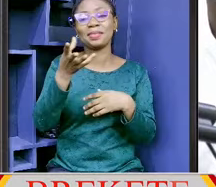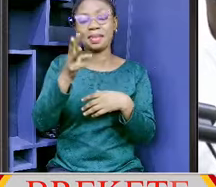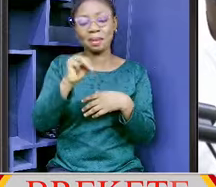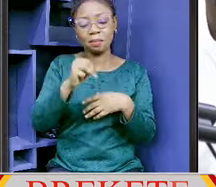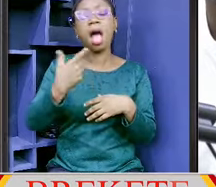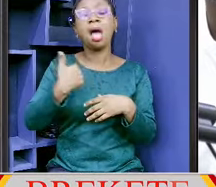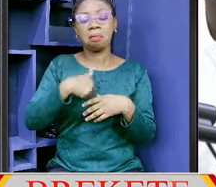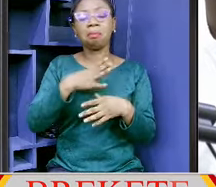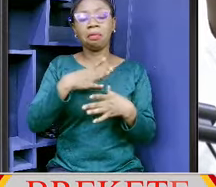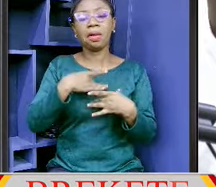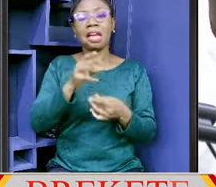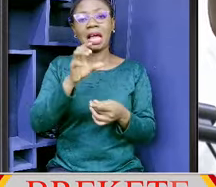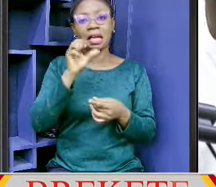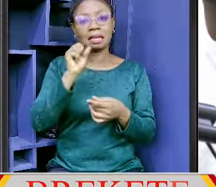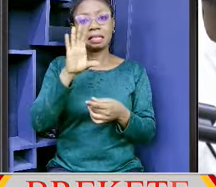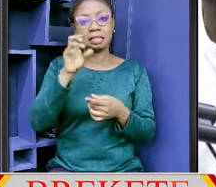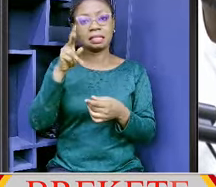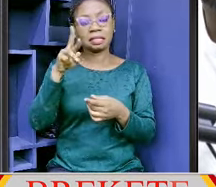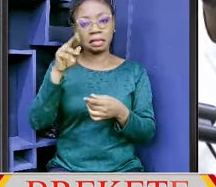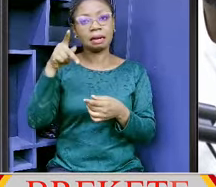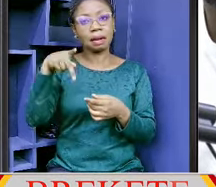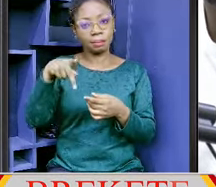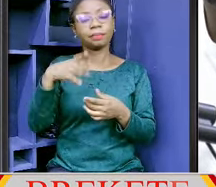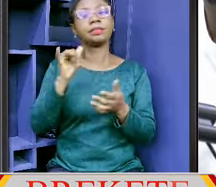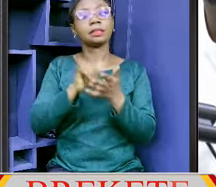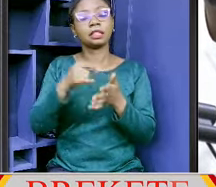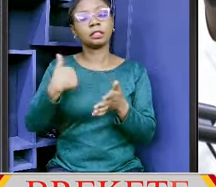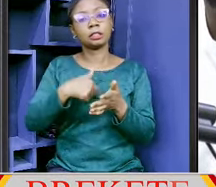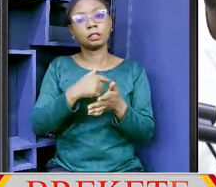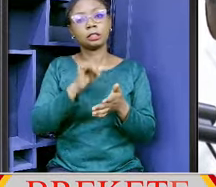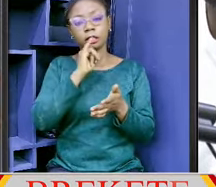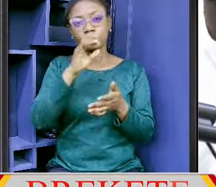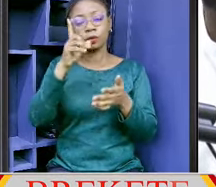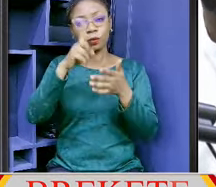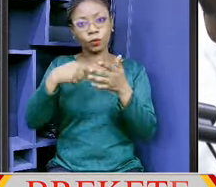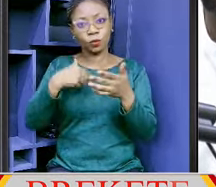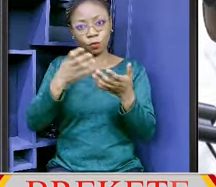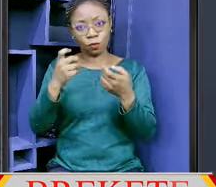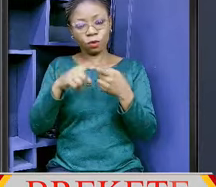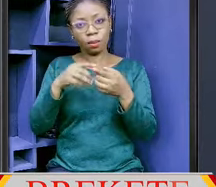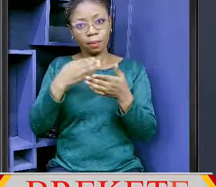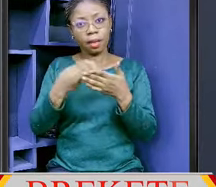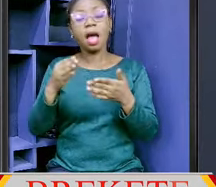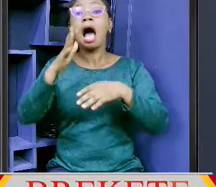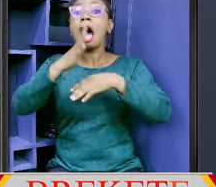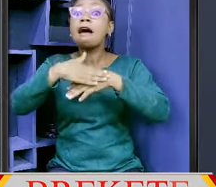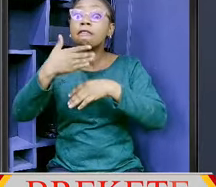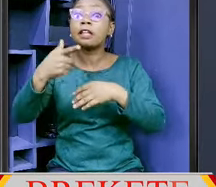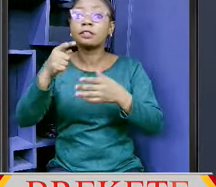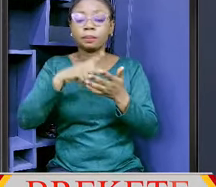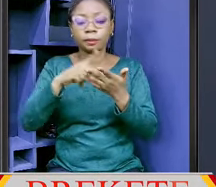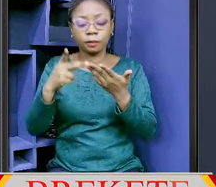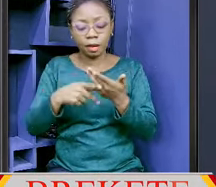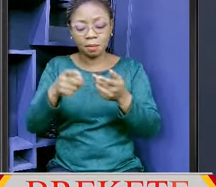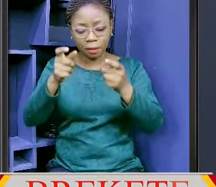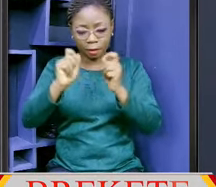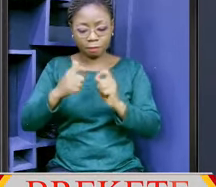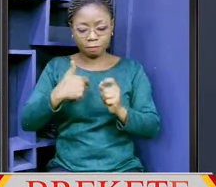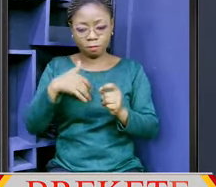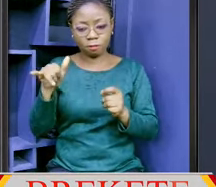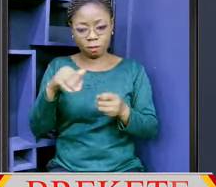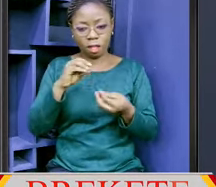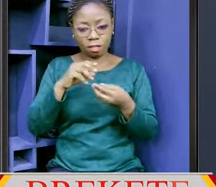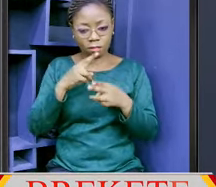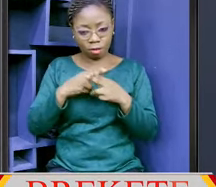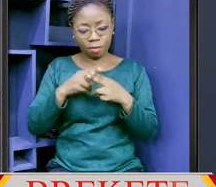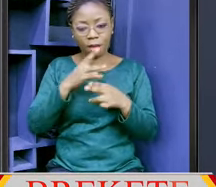Say, now that scrap they like to buy. Madam Happiness. Sir. After the program, give me their names. Yes, sir. And their shop number.